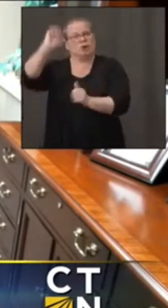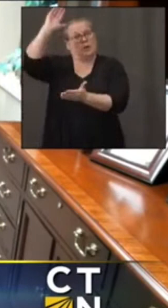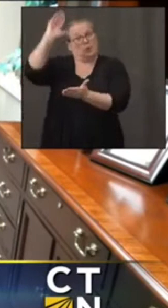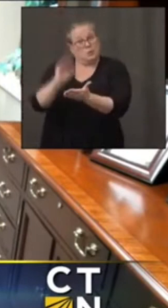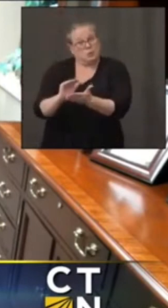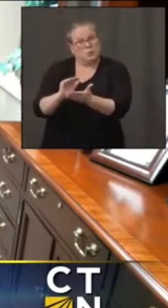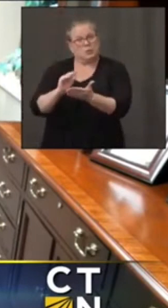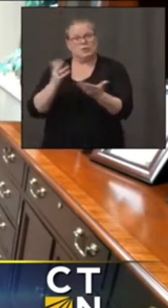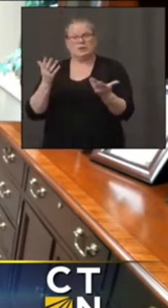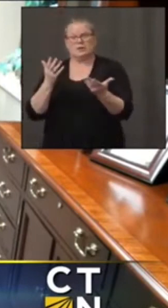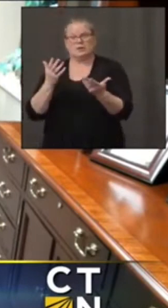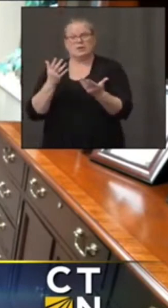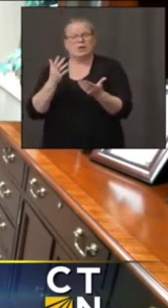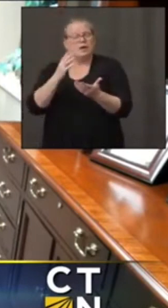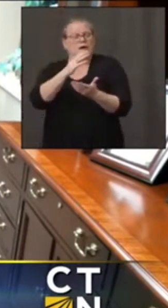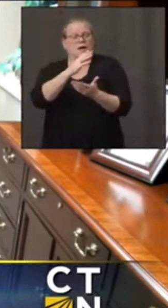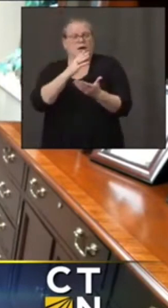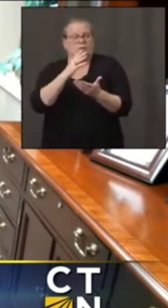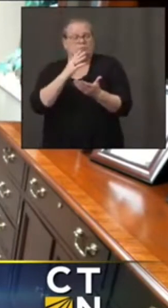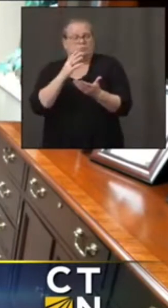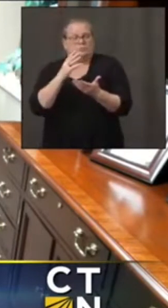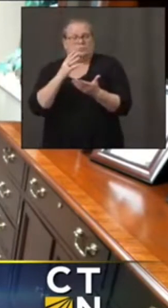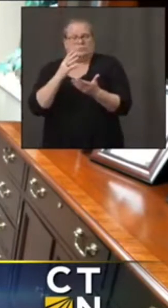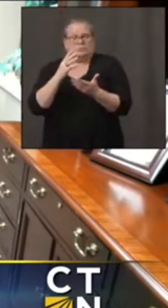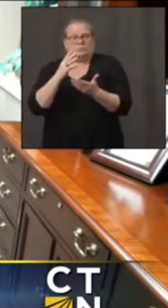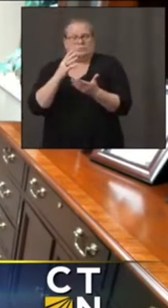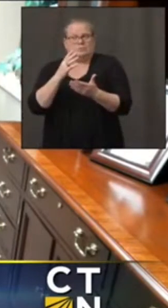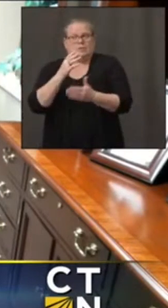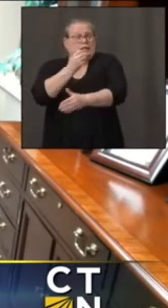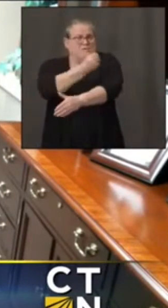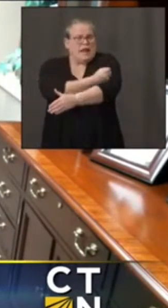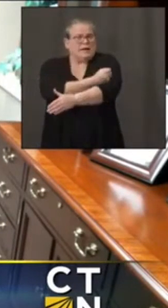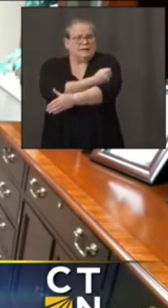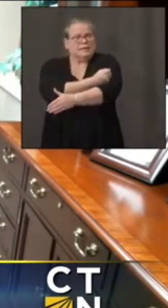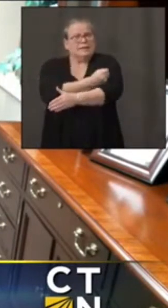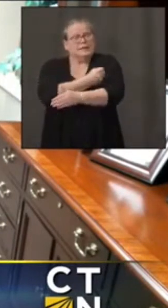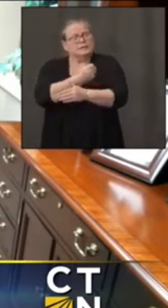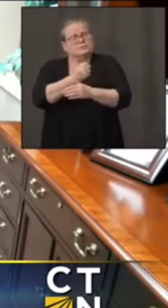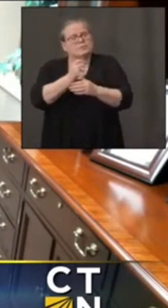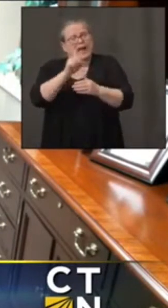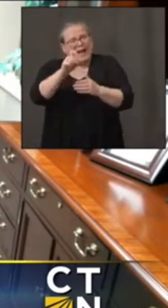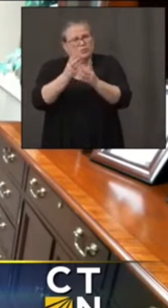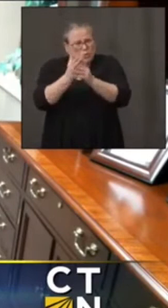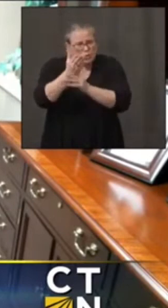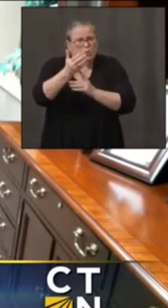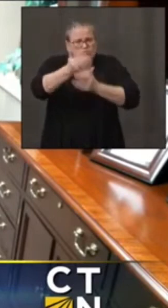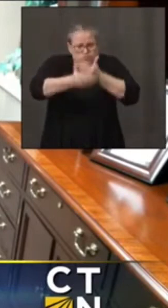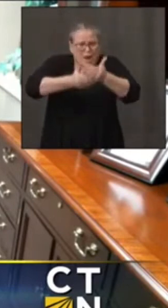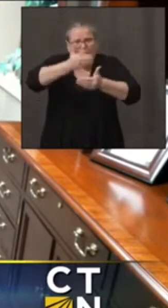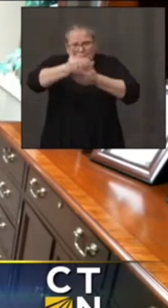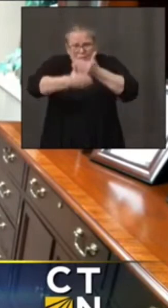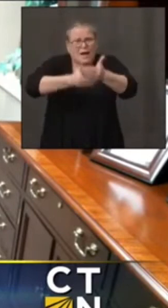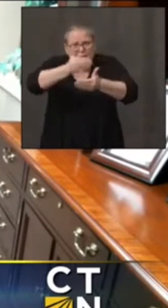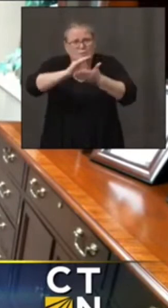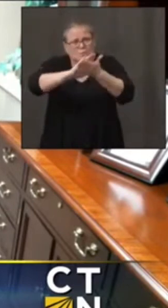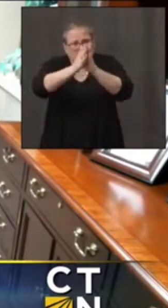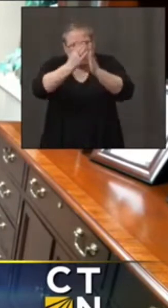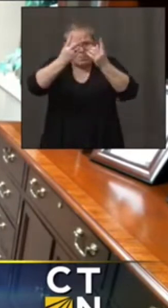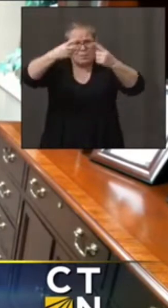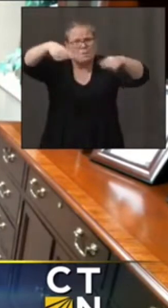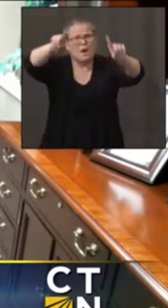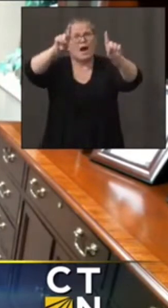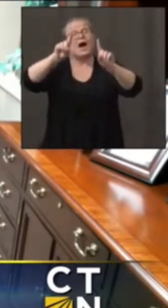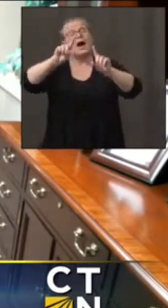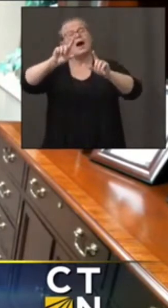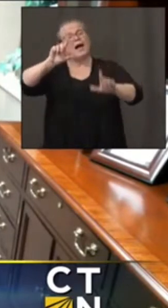as possible while that vaccine works its way through trials and ultimately comes to market and is